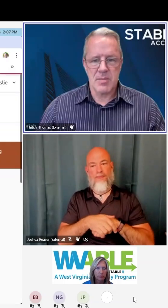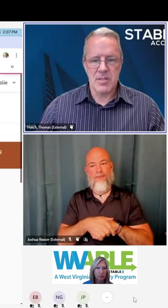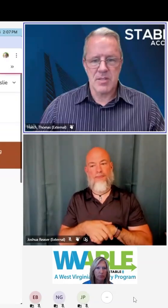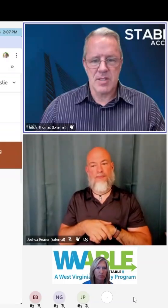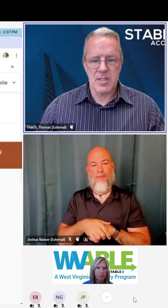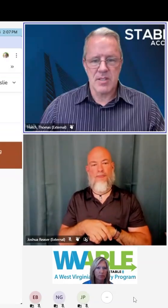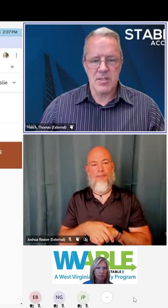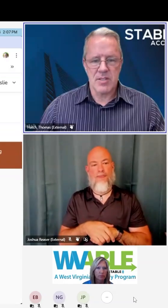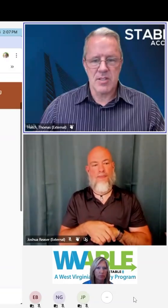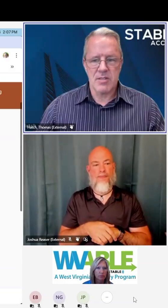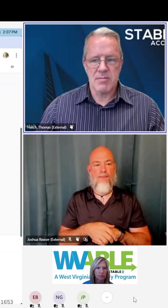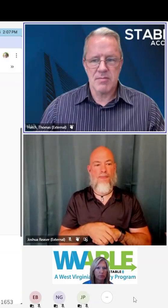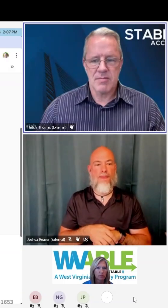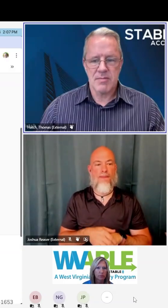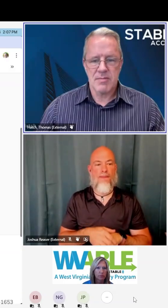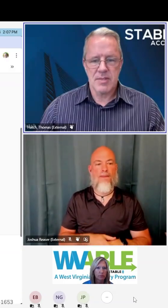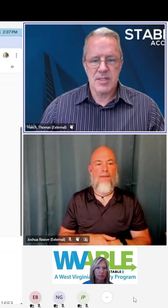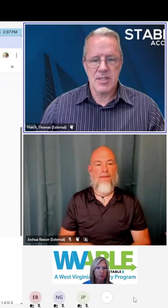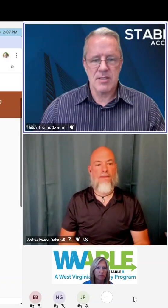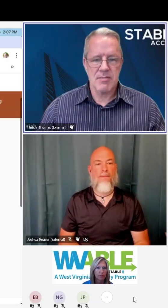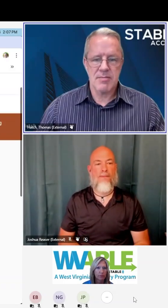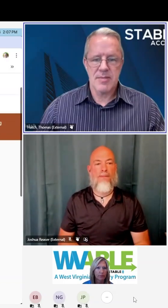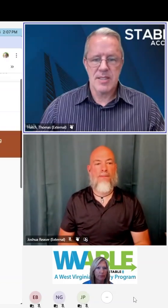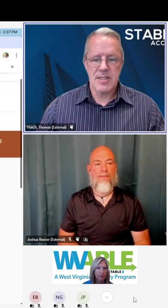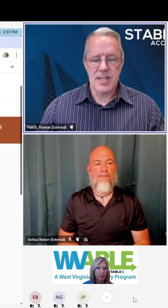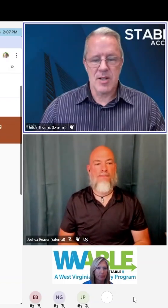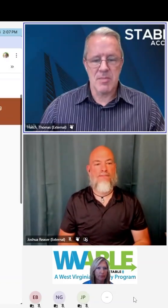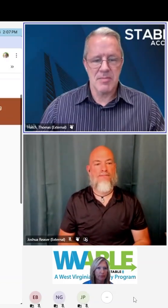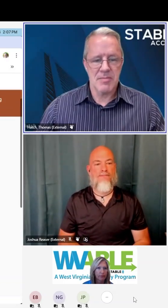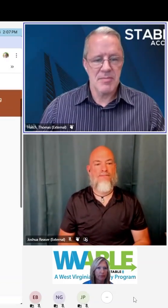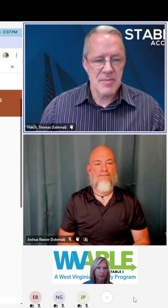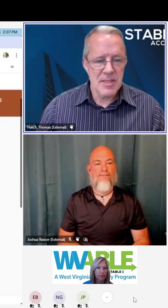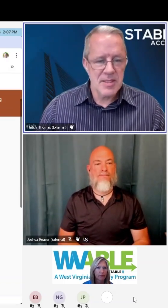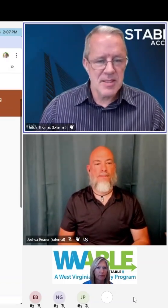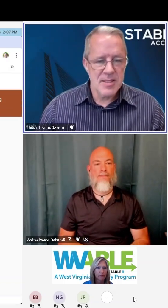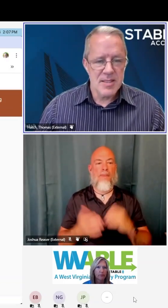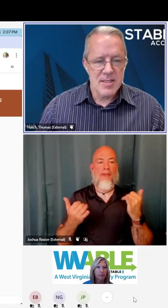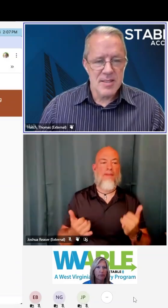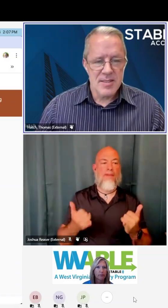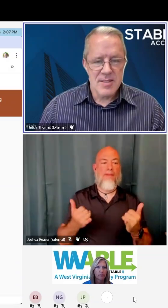let's see, maybe it's getting started. Oh, now